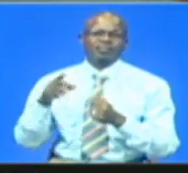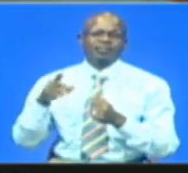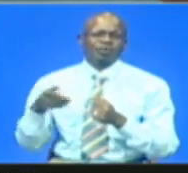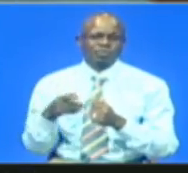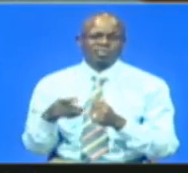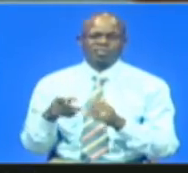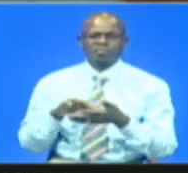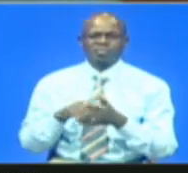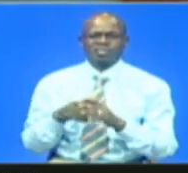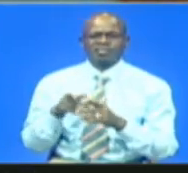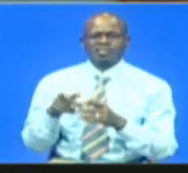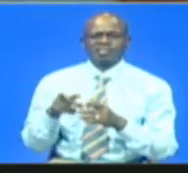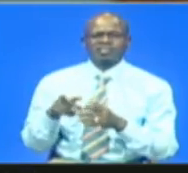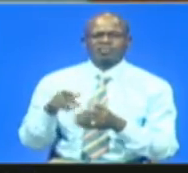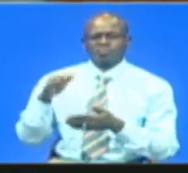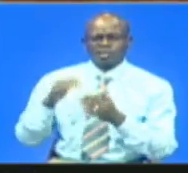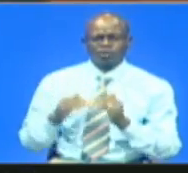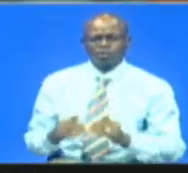973,839,449. Below it,